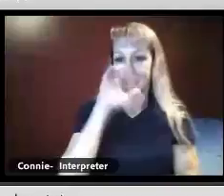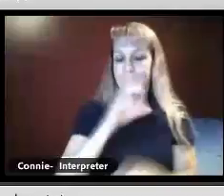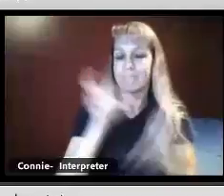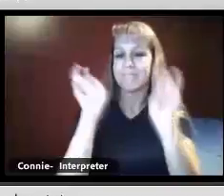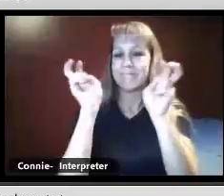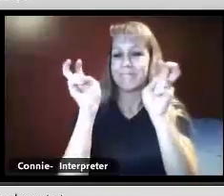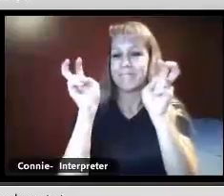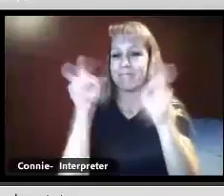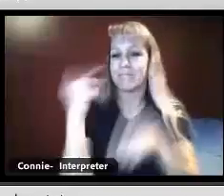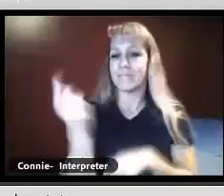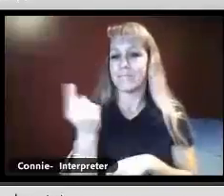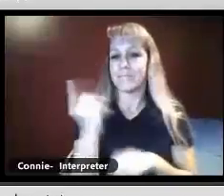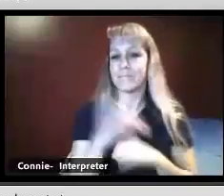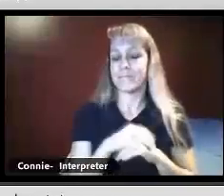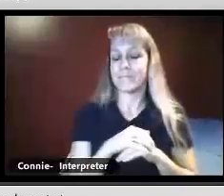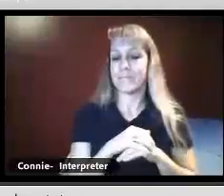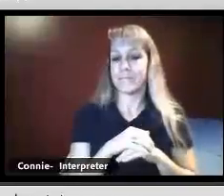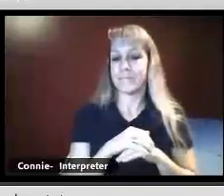is